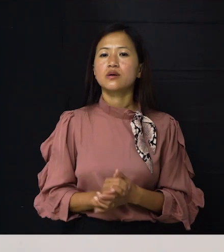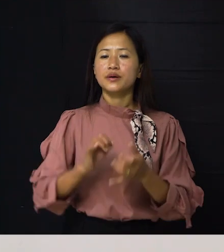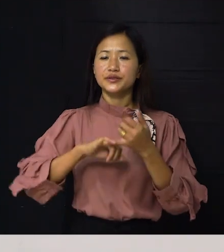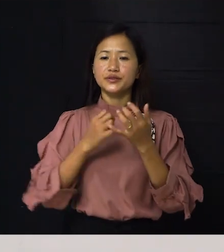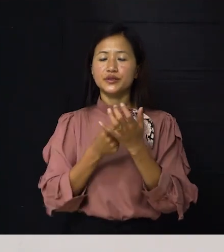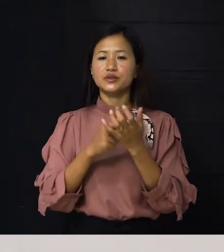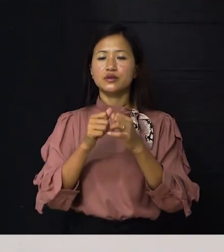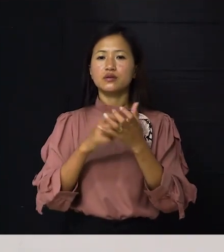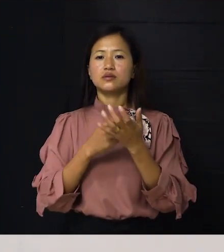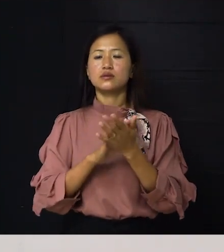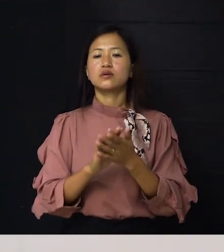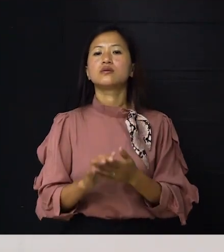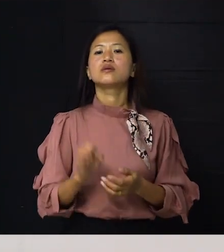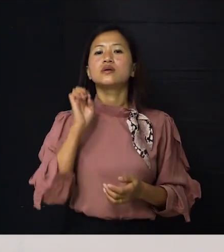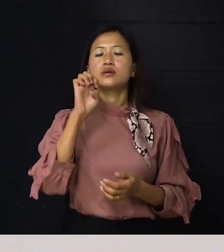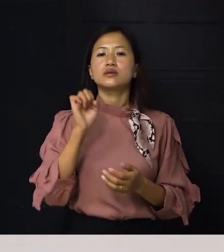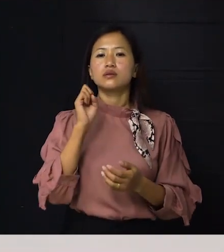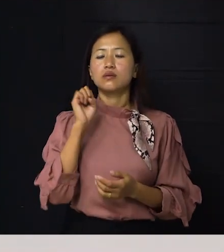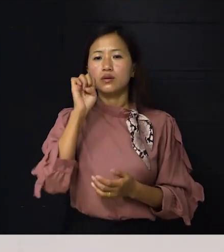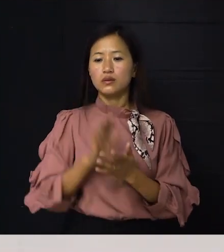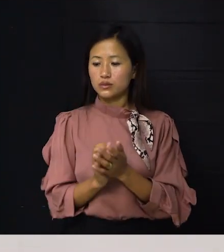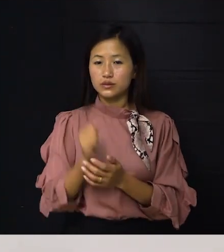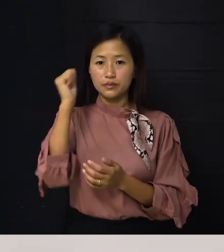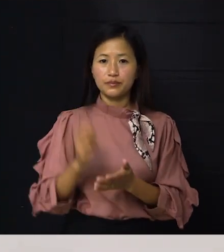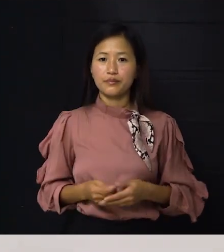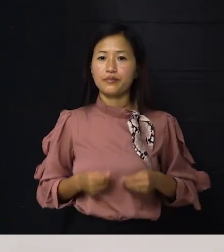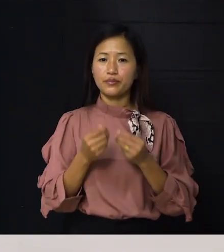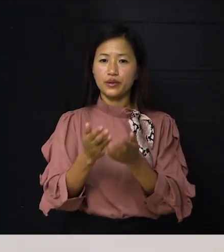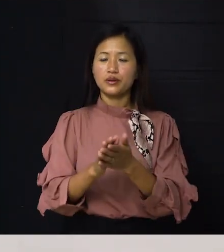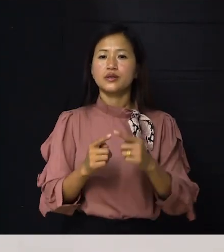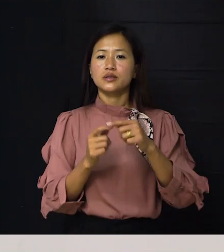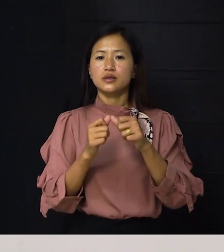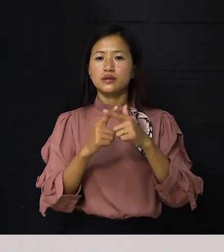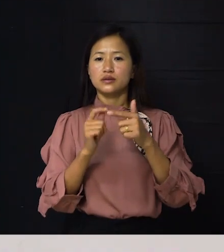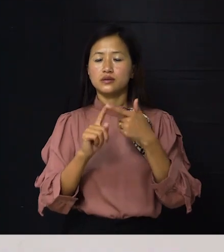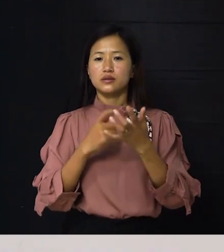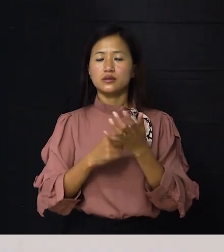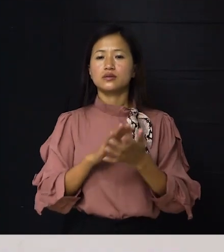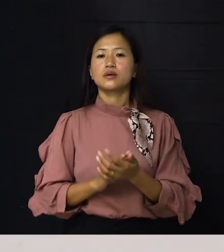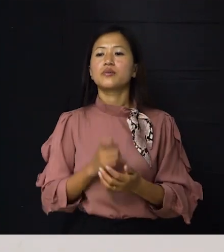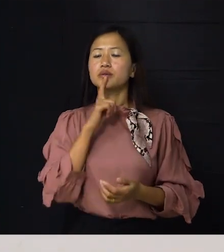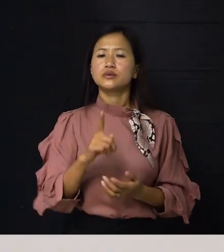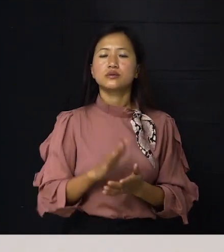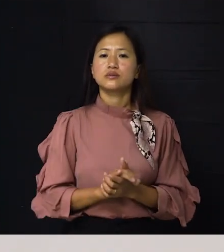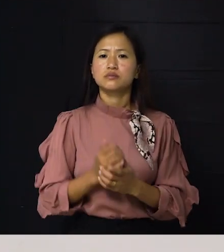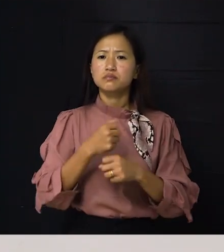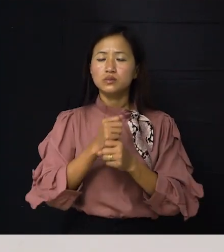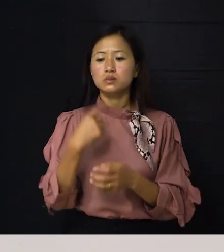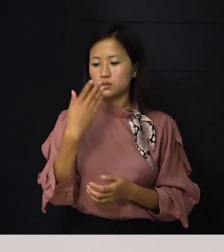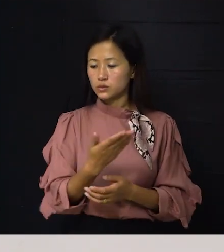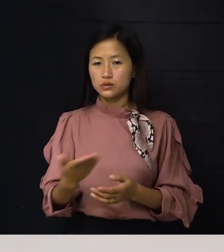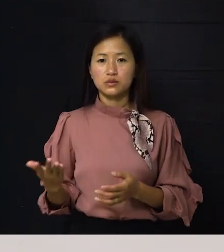Shershah Suri, he also paid taxes himself, and he also made sure that those who